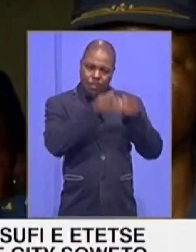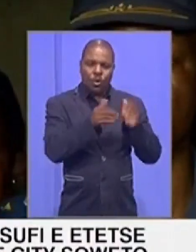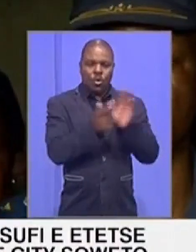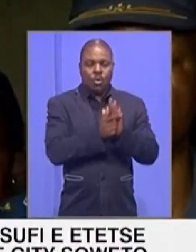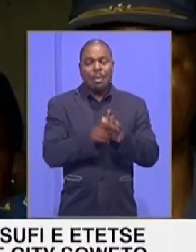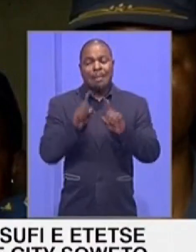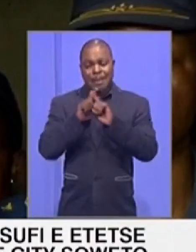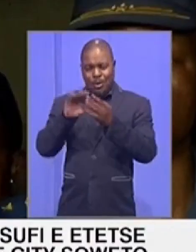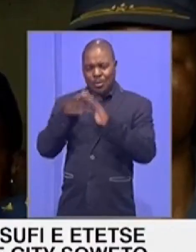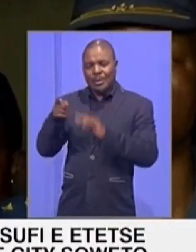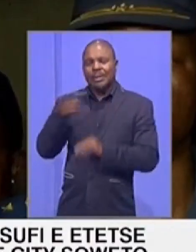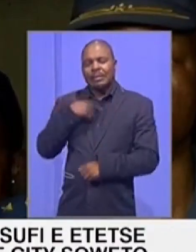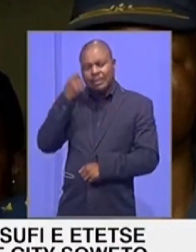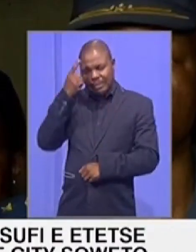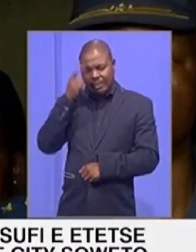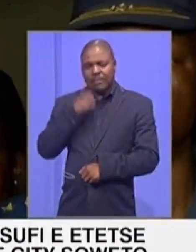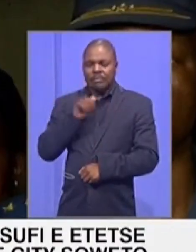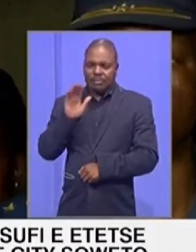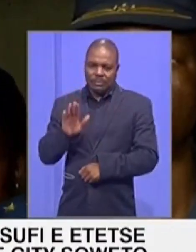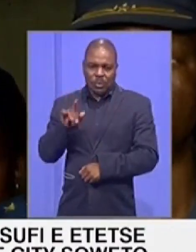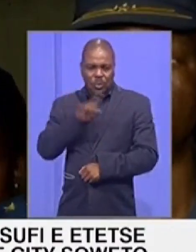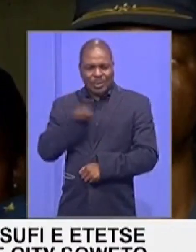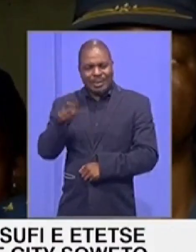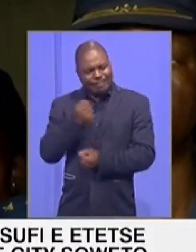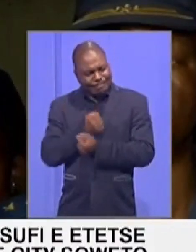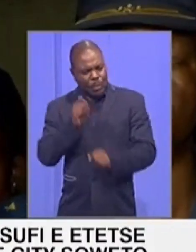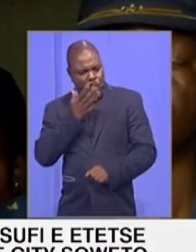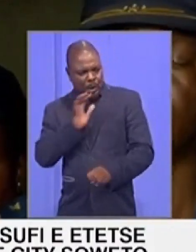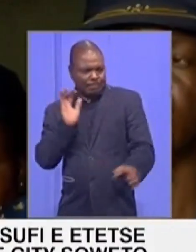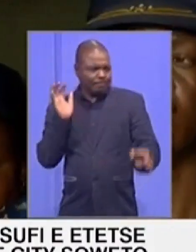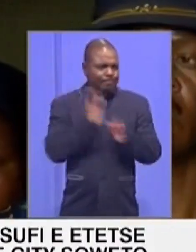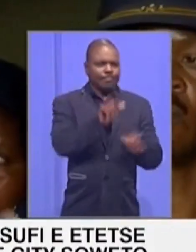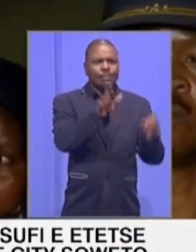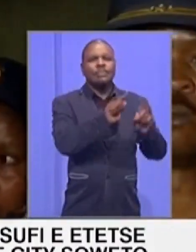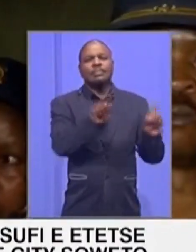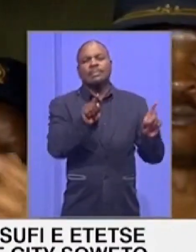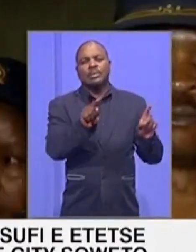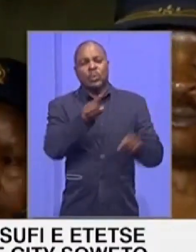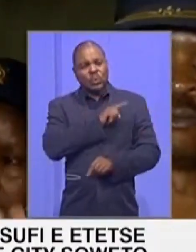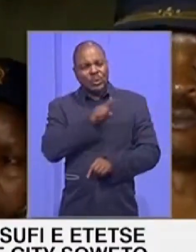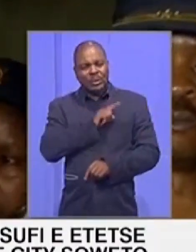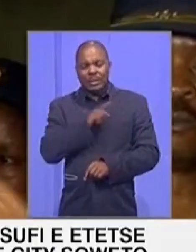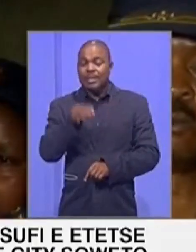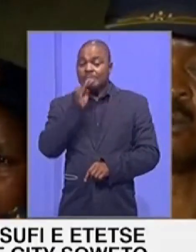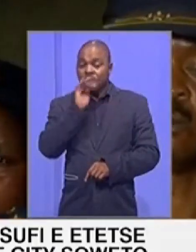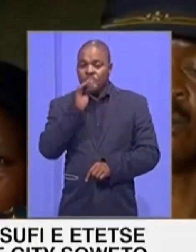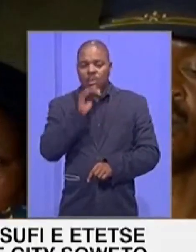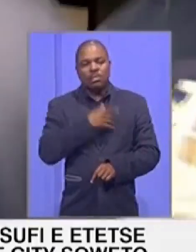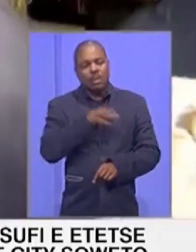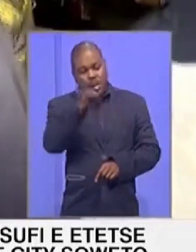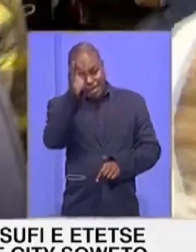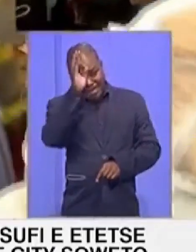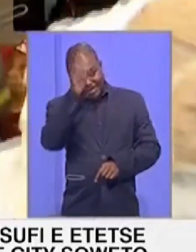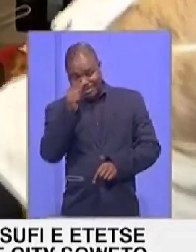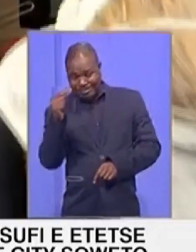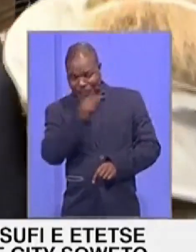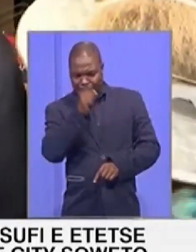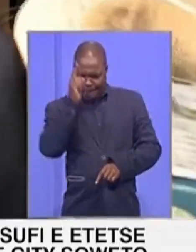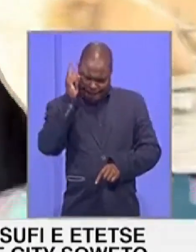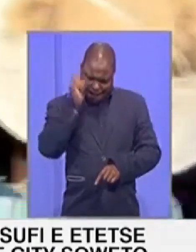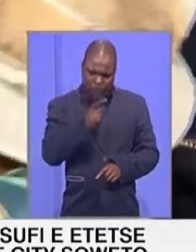those community members that feel that they need to act because it pushes the law enforcement agencies to do their